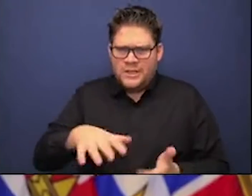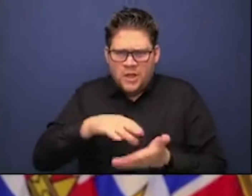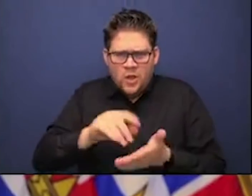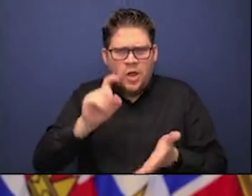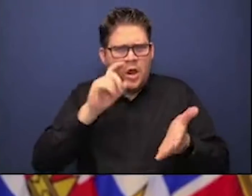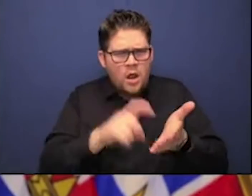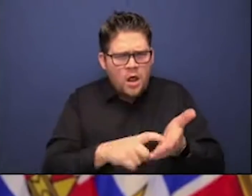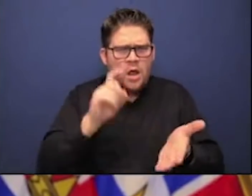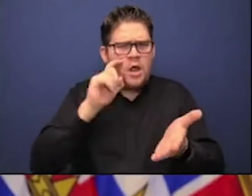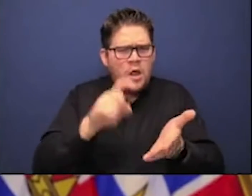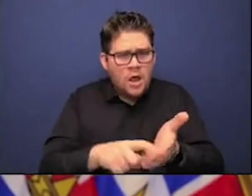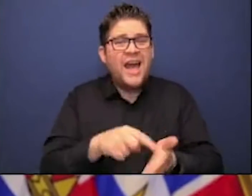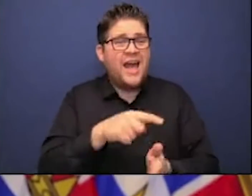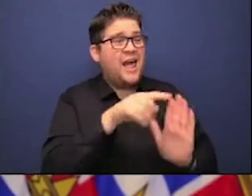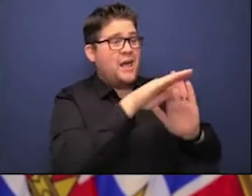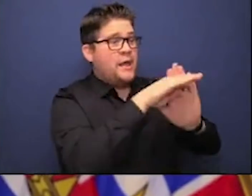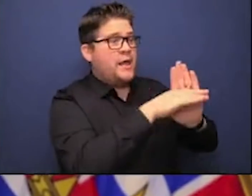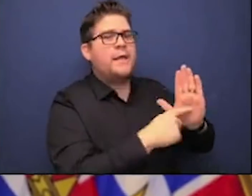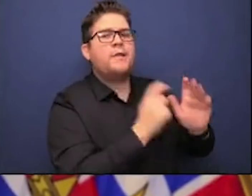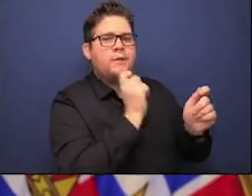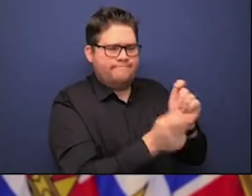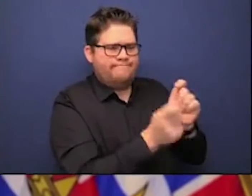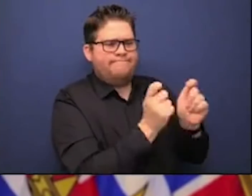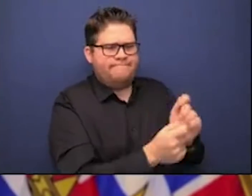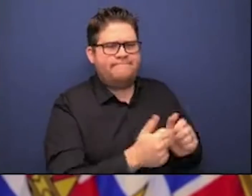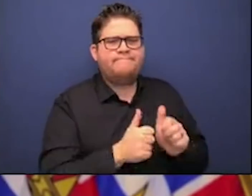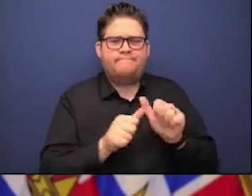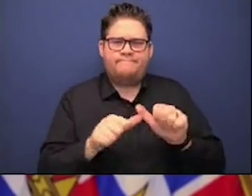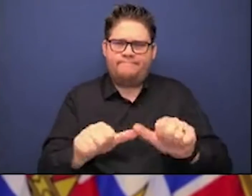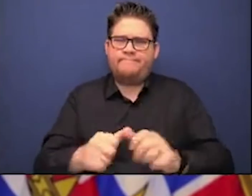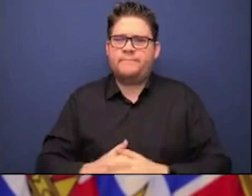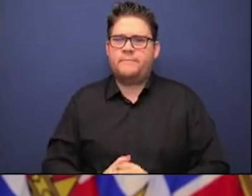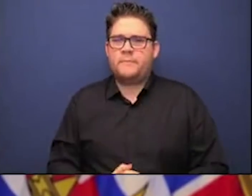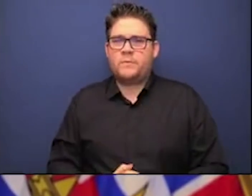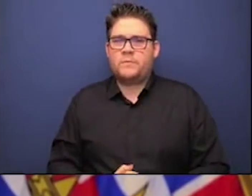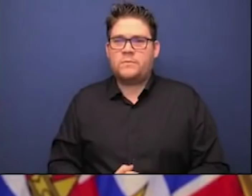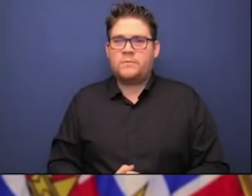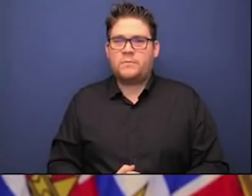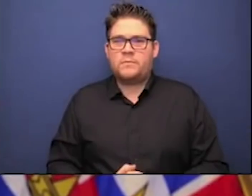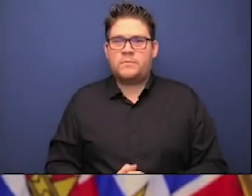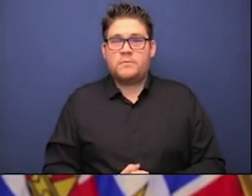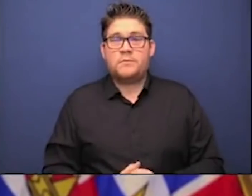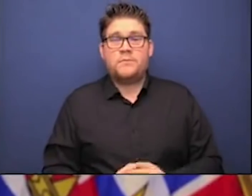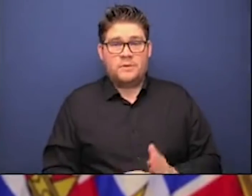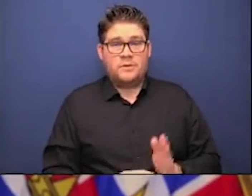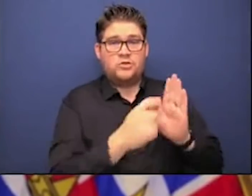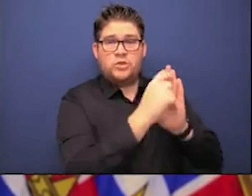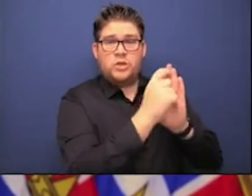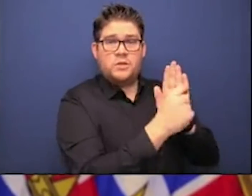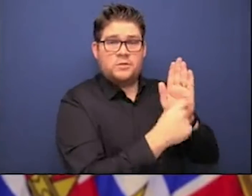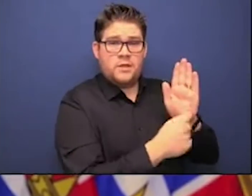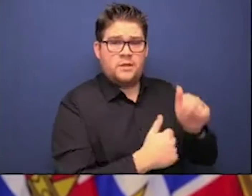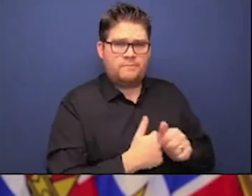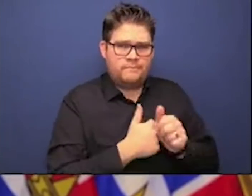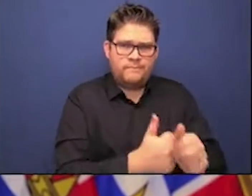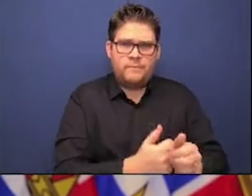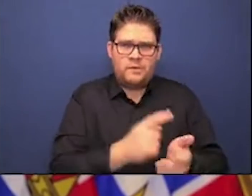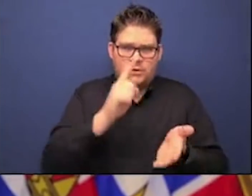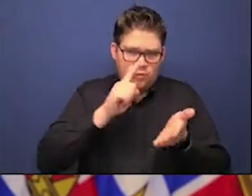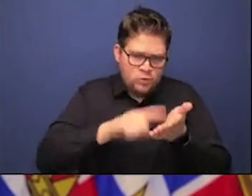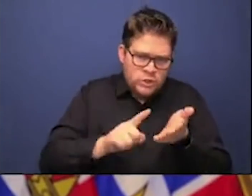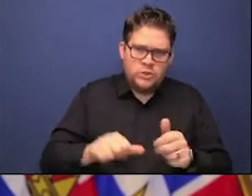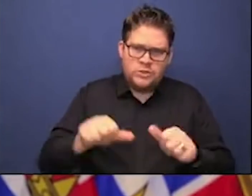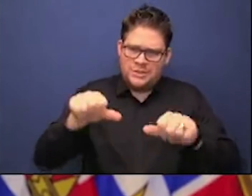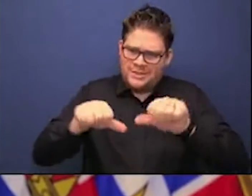up-to-date science. These updates have undergone a thorough consultation and collaboration across key education rights